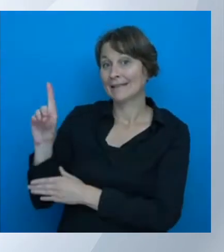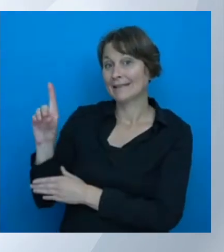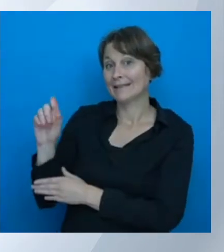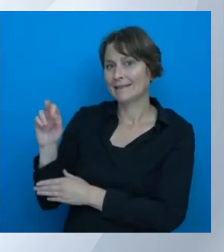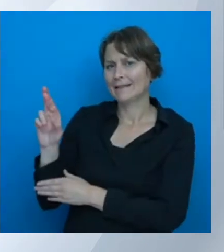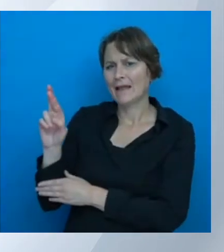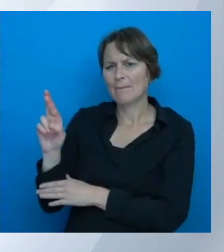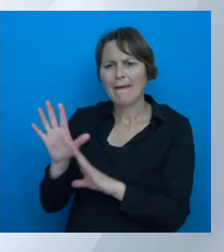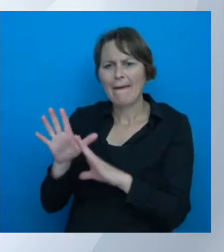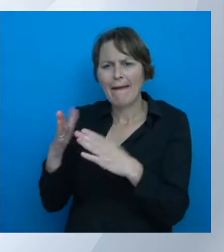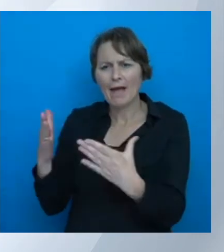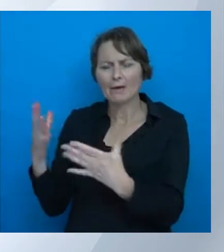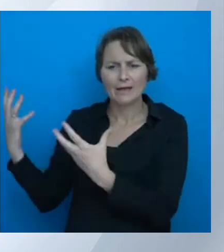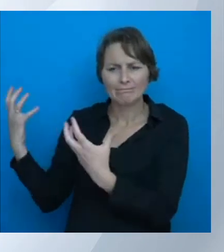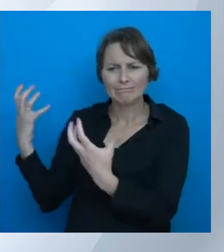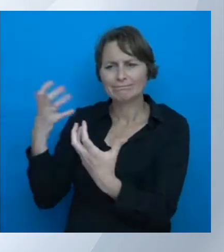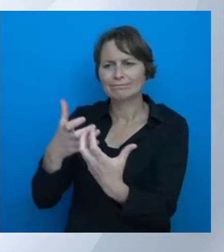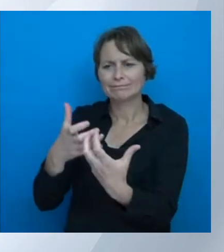ASP.NET Core.